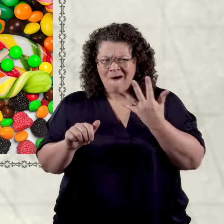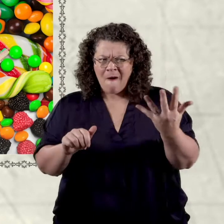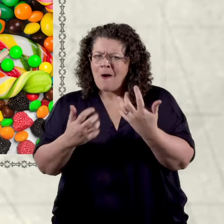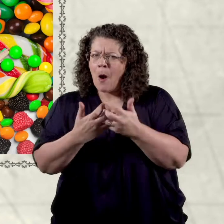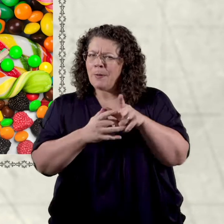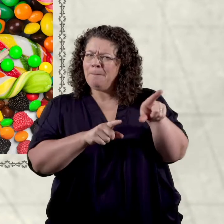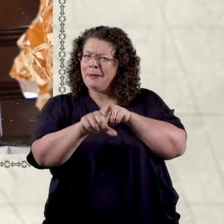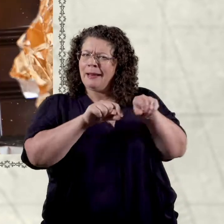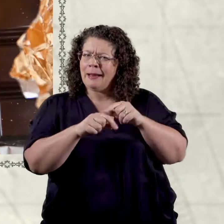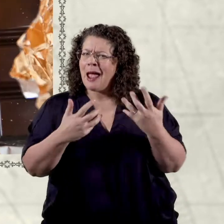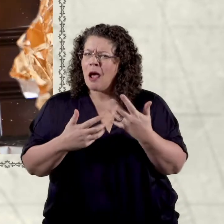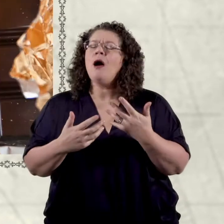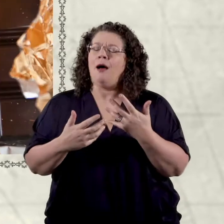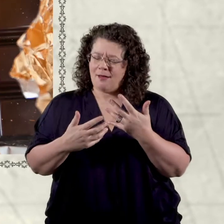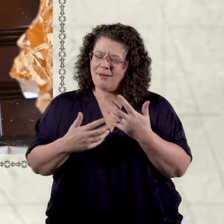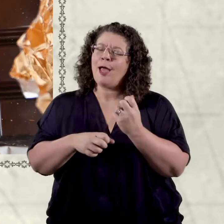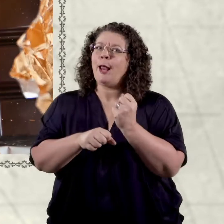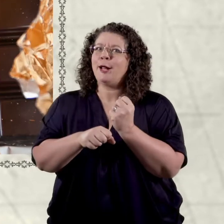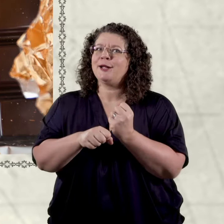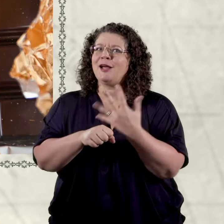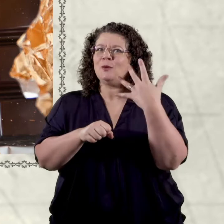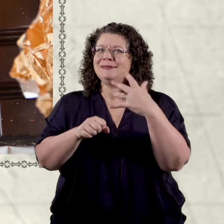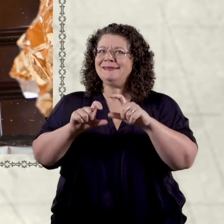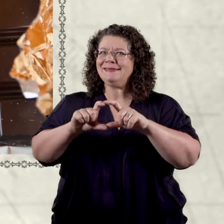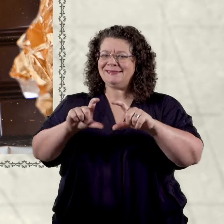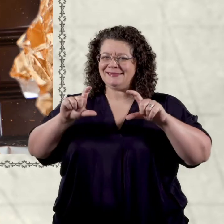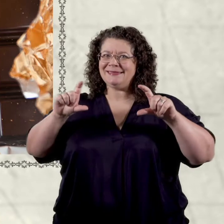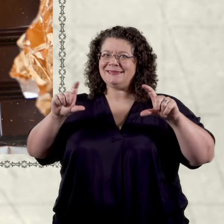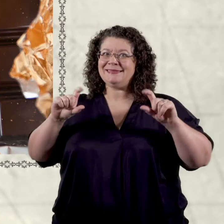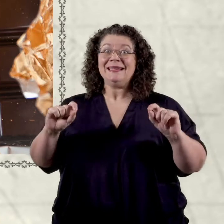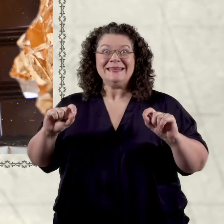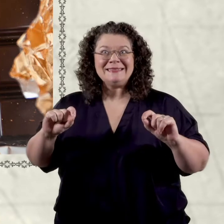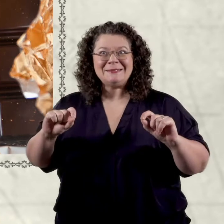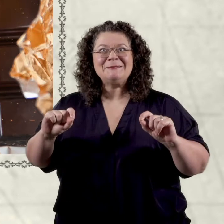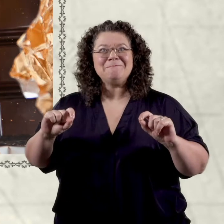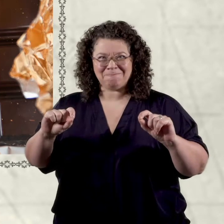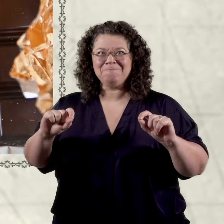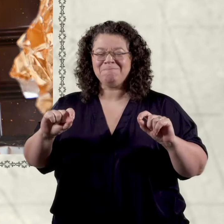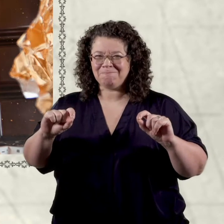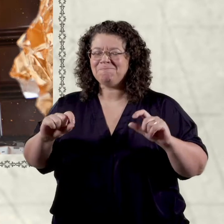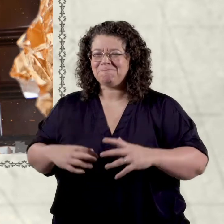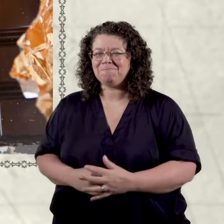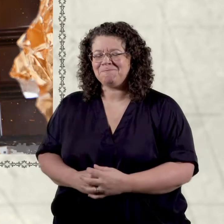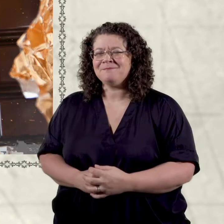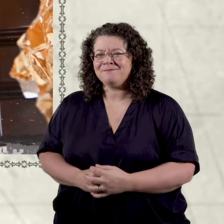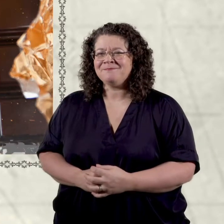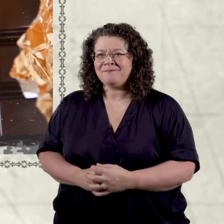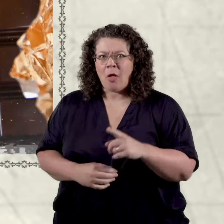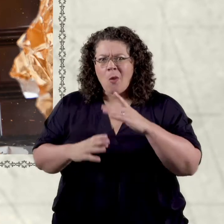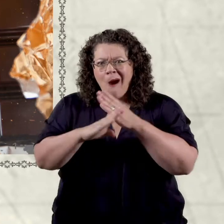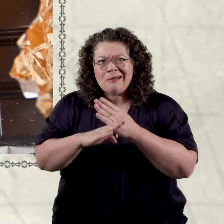get picked? Aha! Talking Eyre, golden ticket. They were